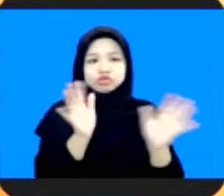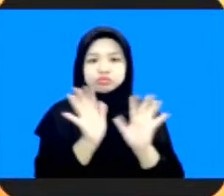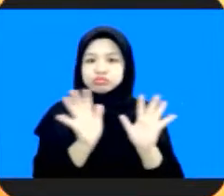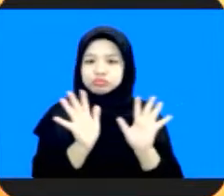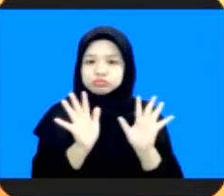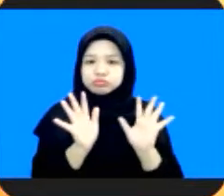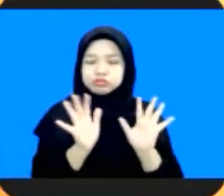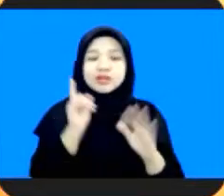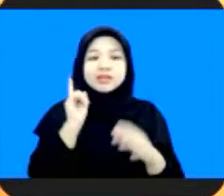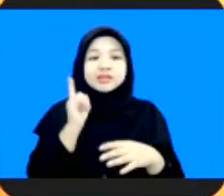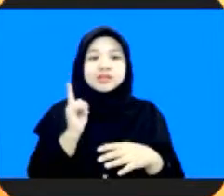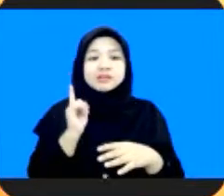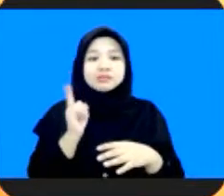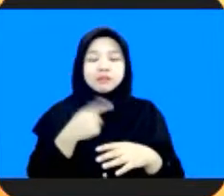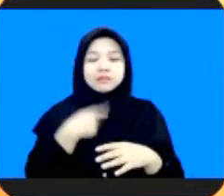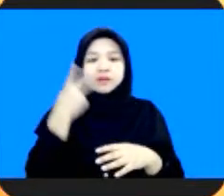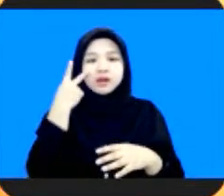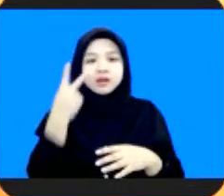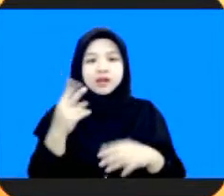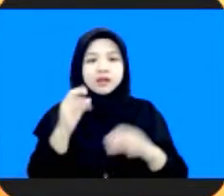phenomena,